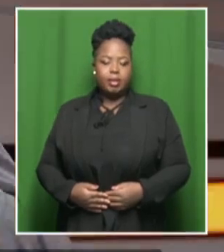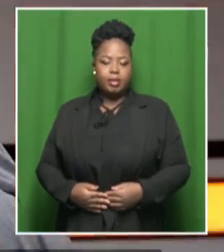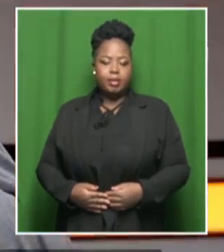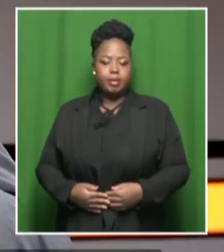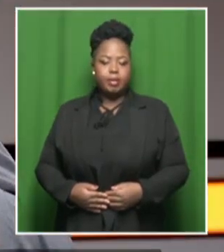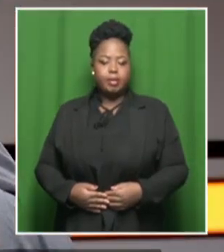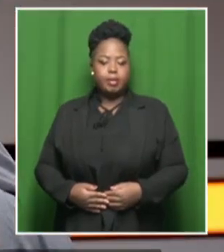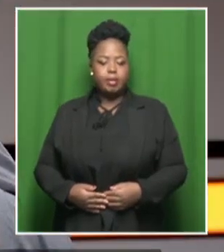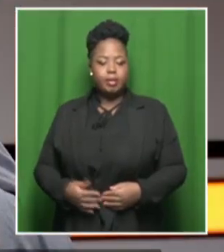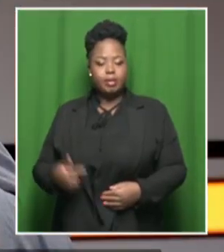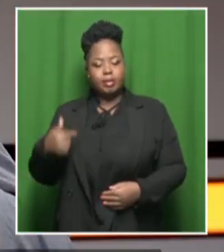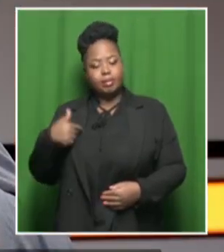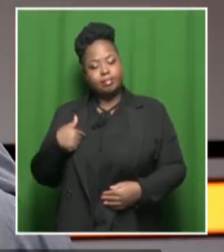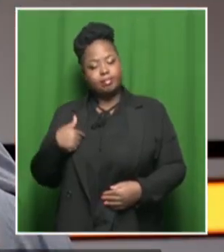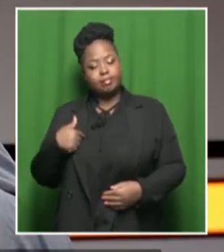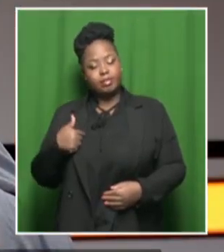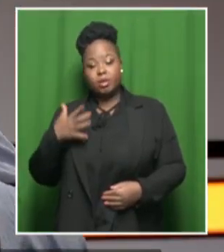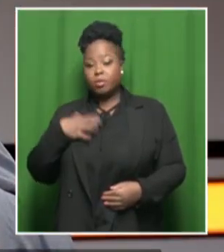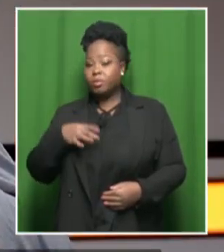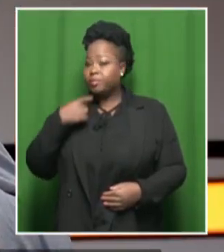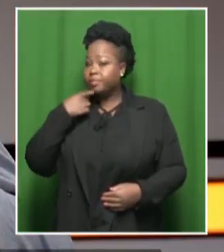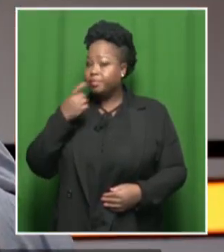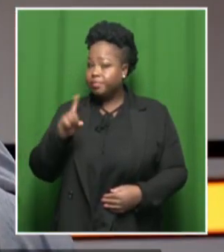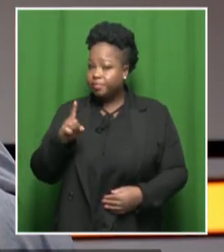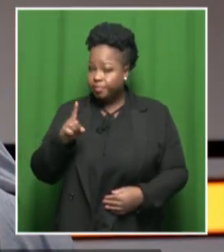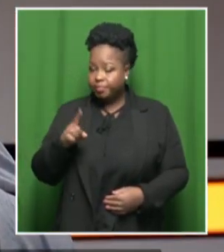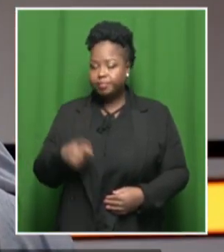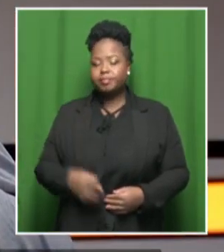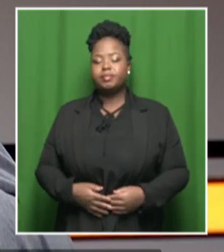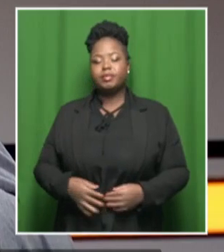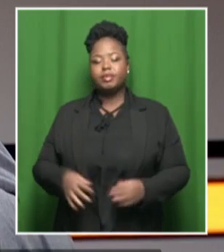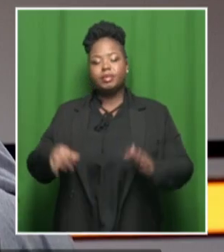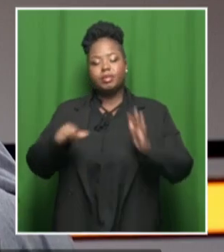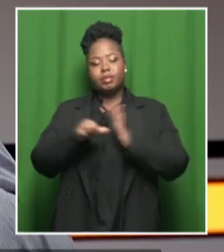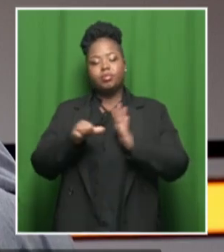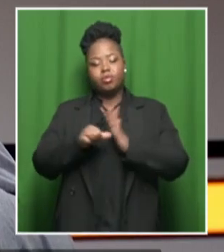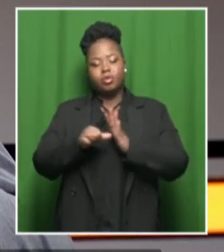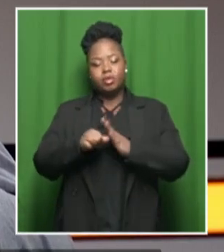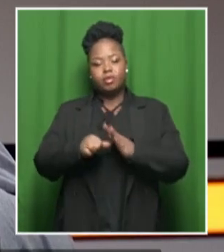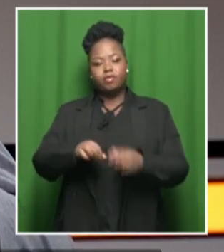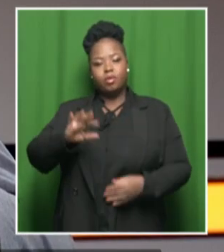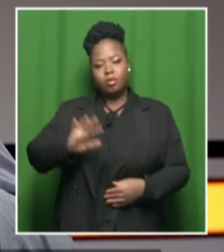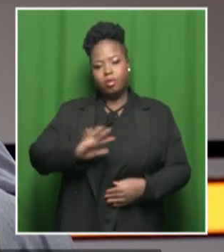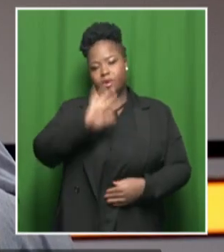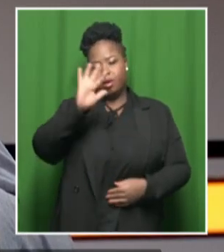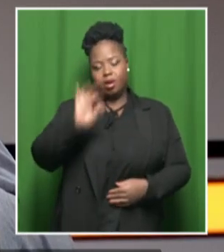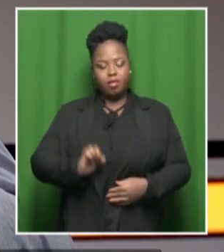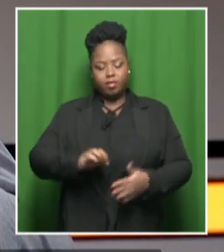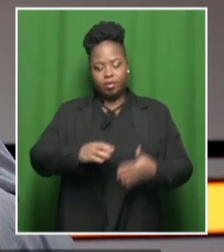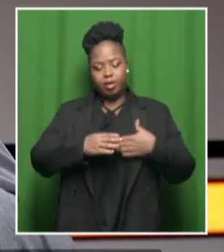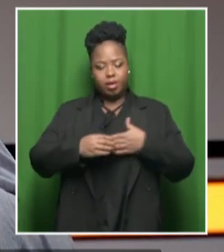want to mention is the importance of African leaders